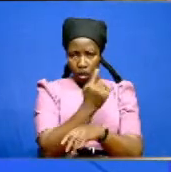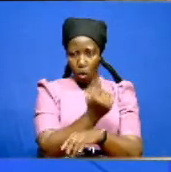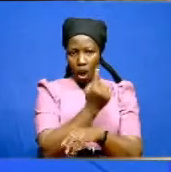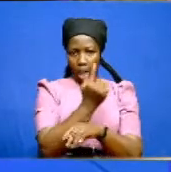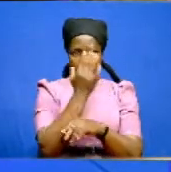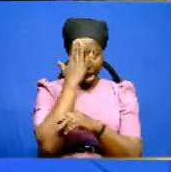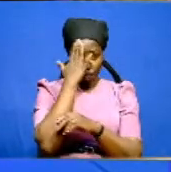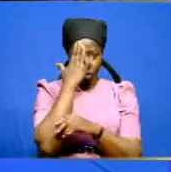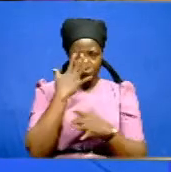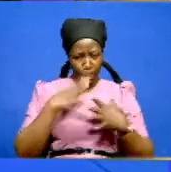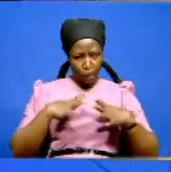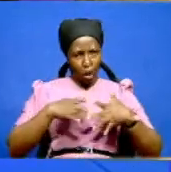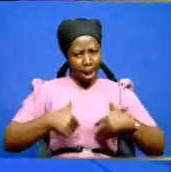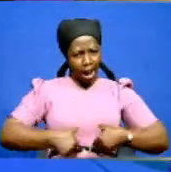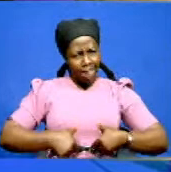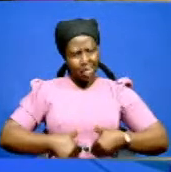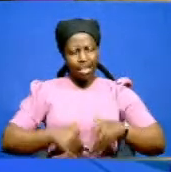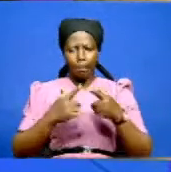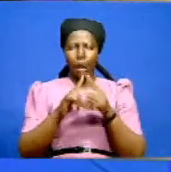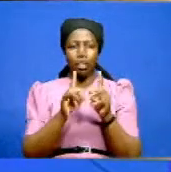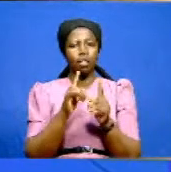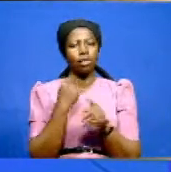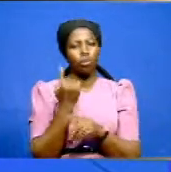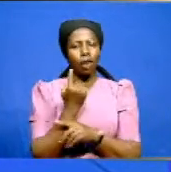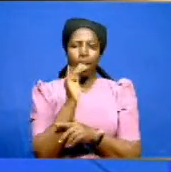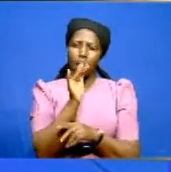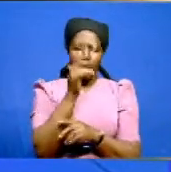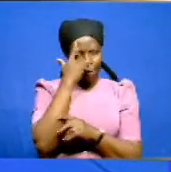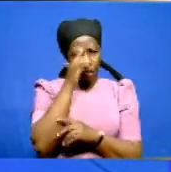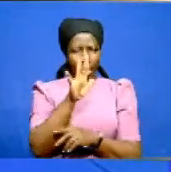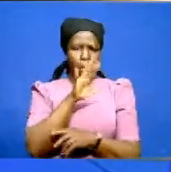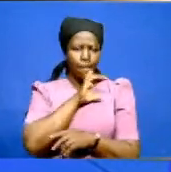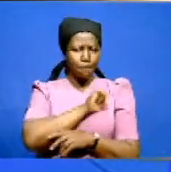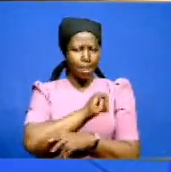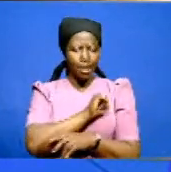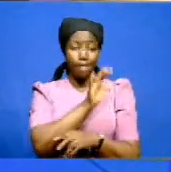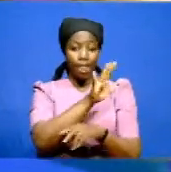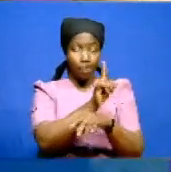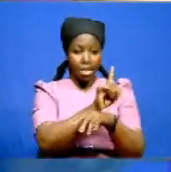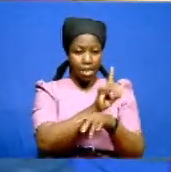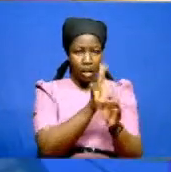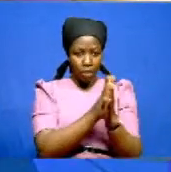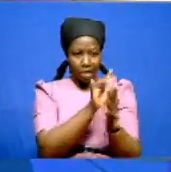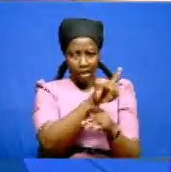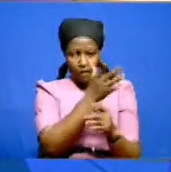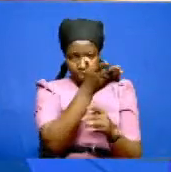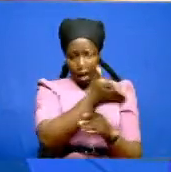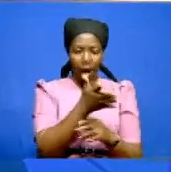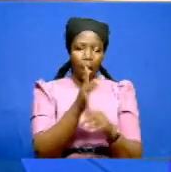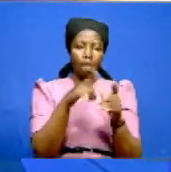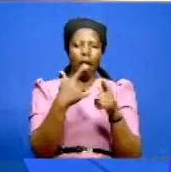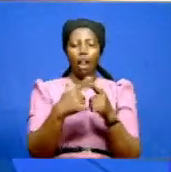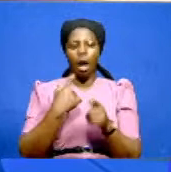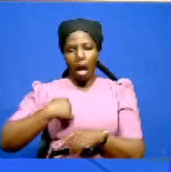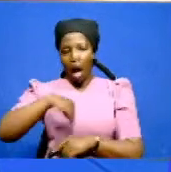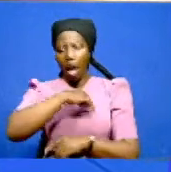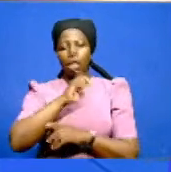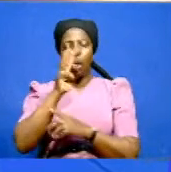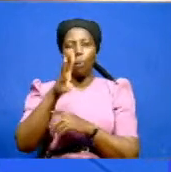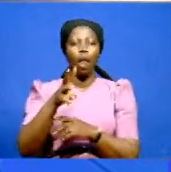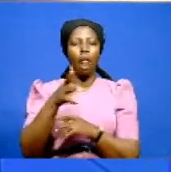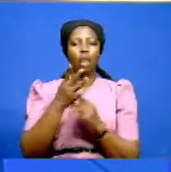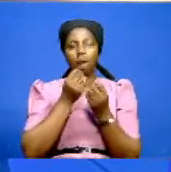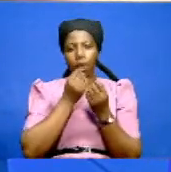levels are down, but just we seek for indulgence for 5 minutes with him there, and we shall then let